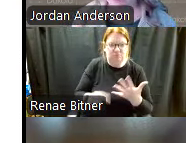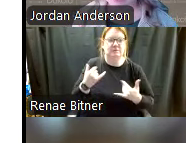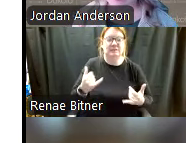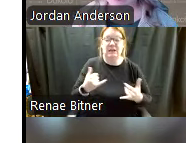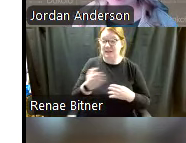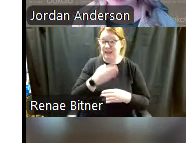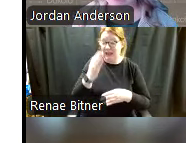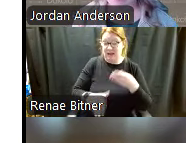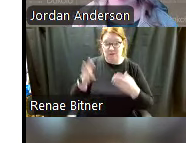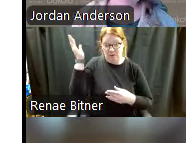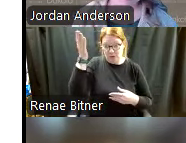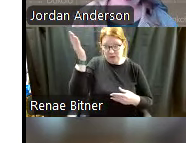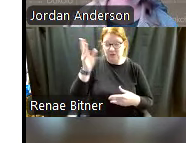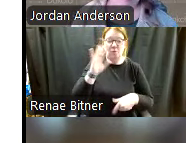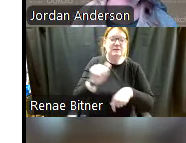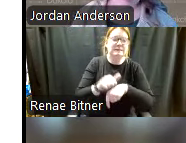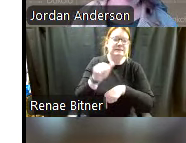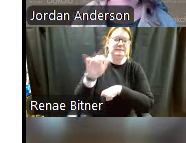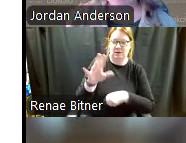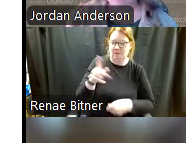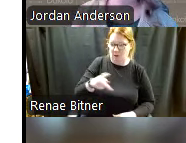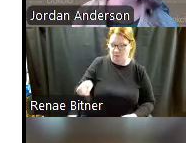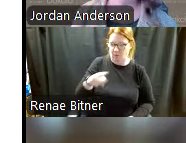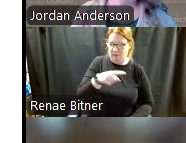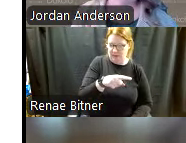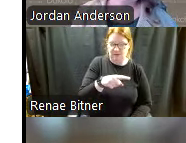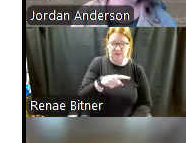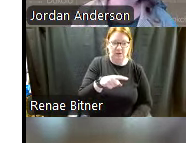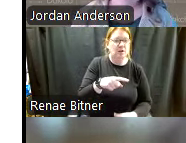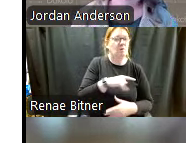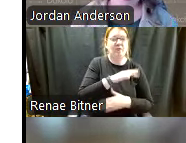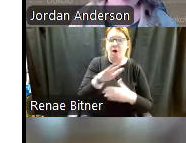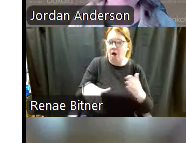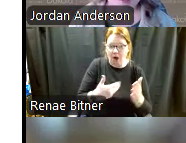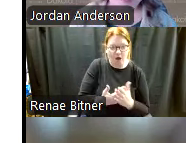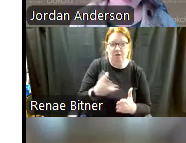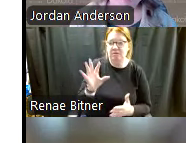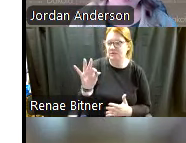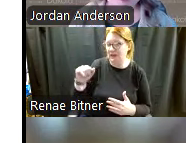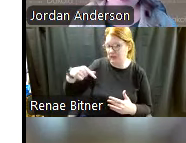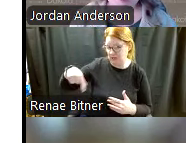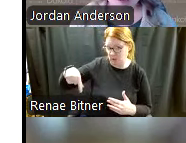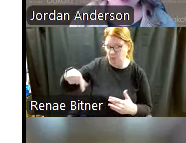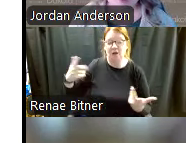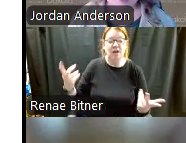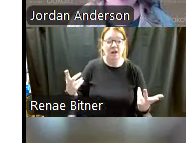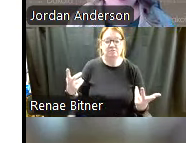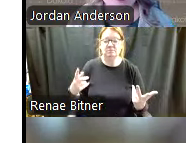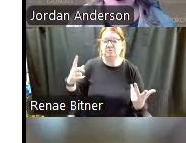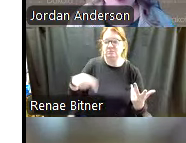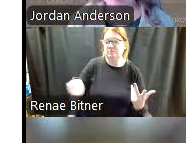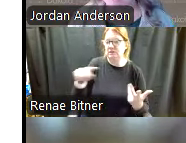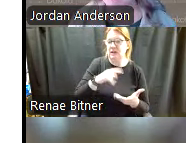of our presentations, we're going to send out this PowerPoint with all of the frequently asked questions, and then they'll be able to utilize those